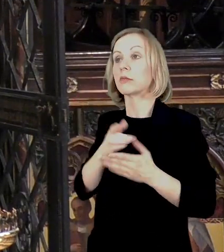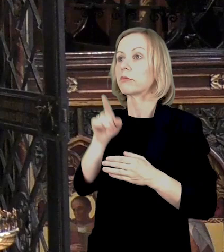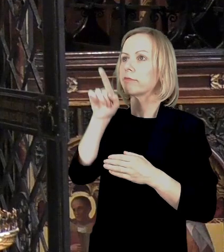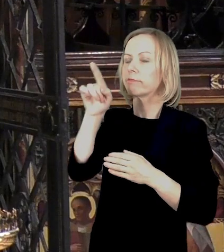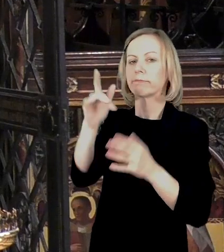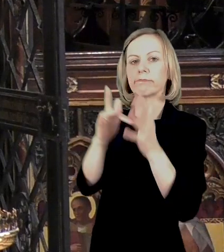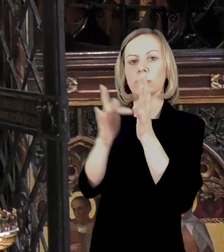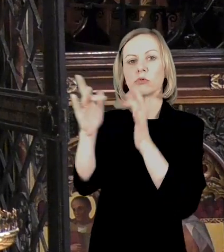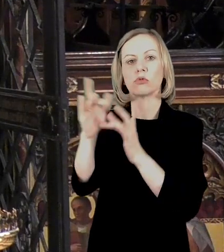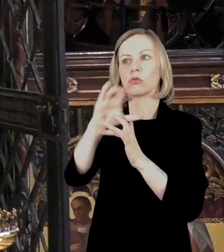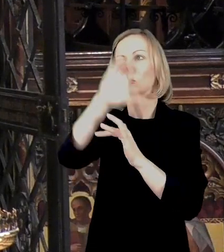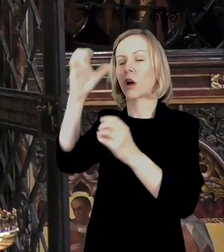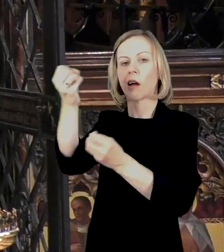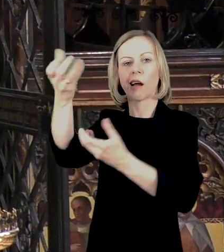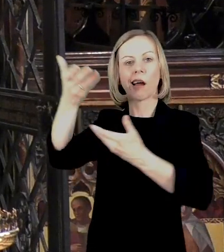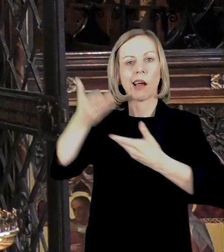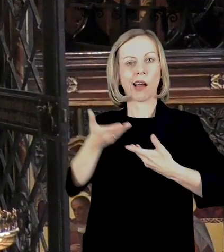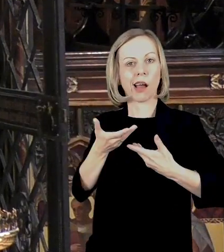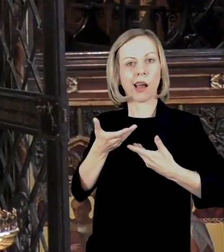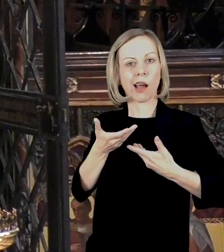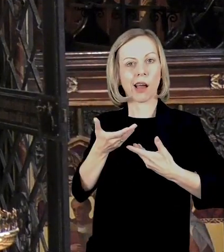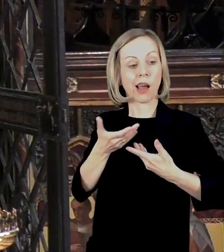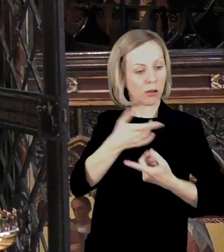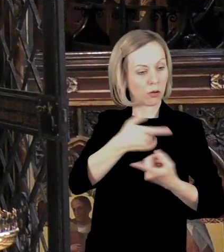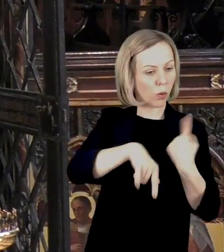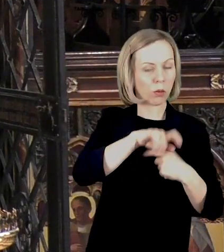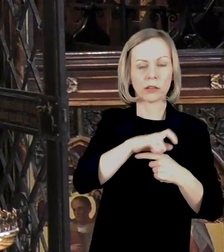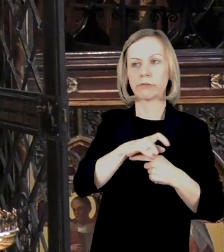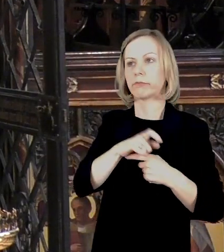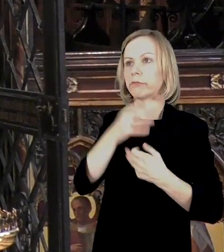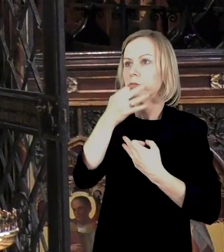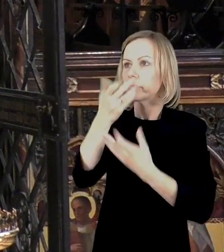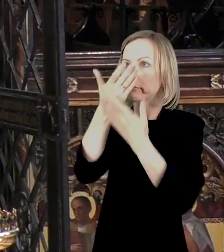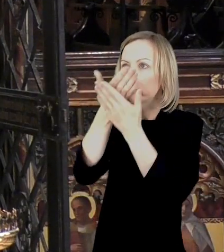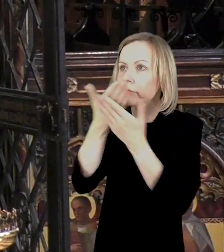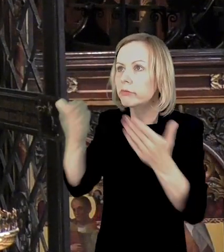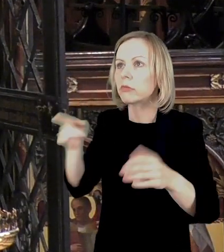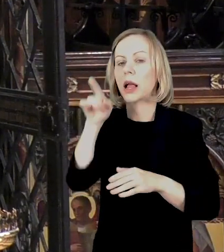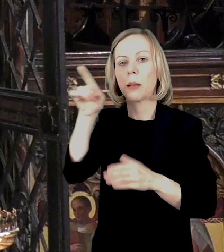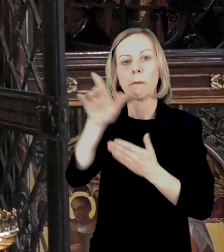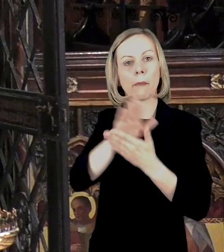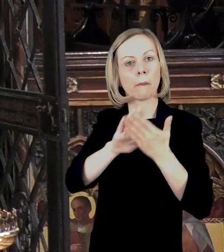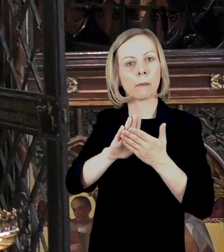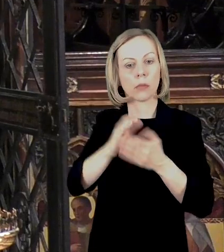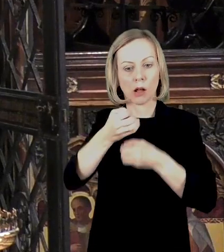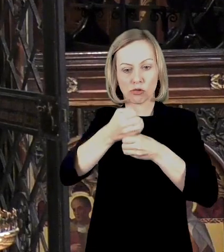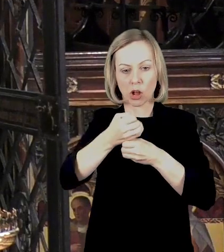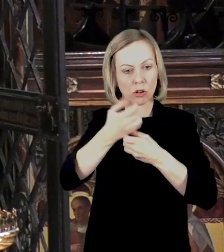Jesus and for all whose devotion to him has sustained the life of our church and nation.